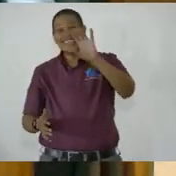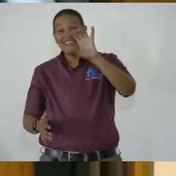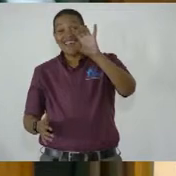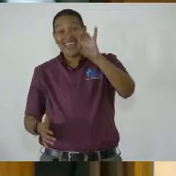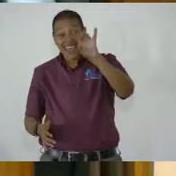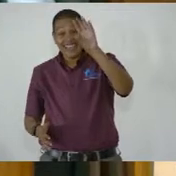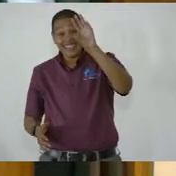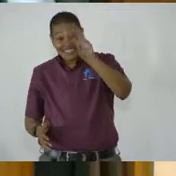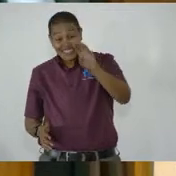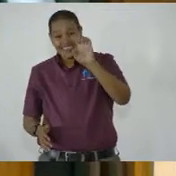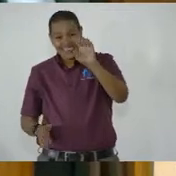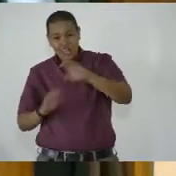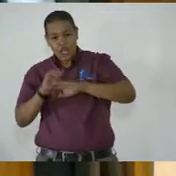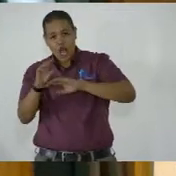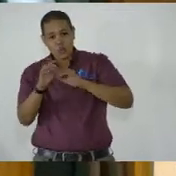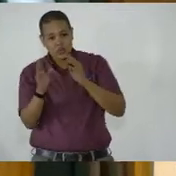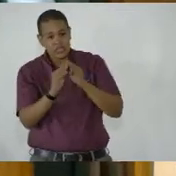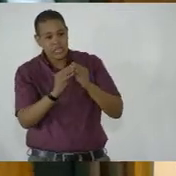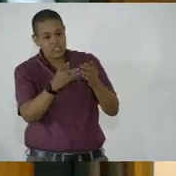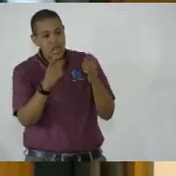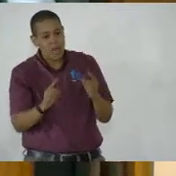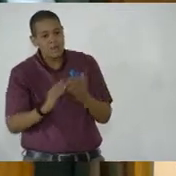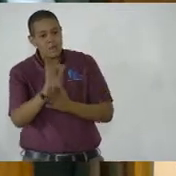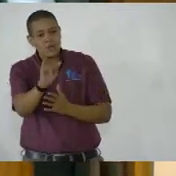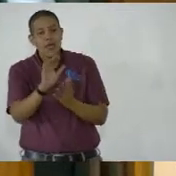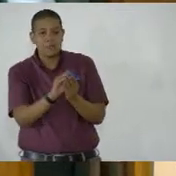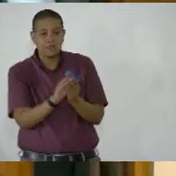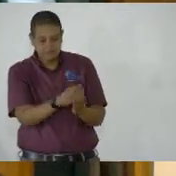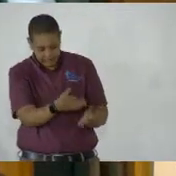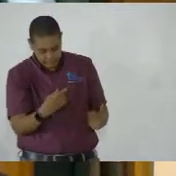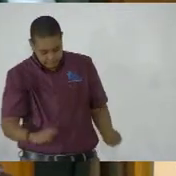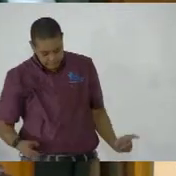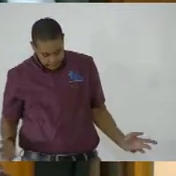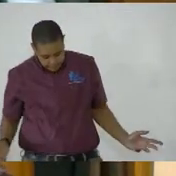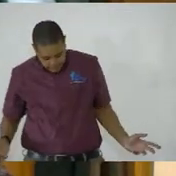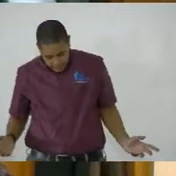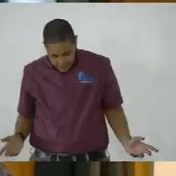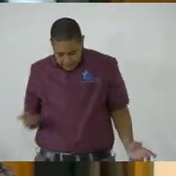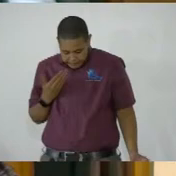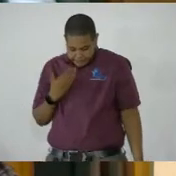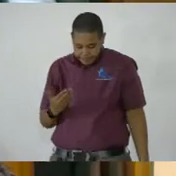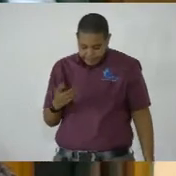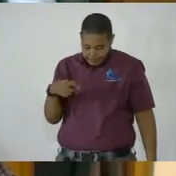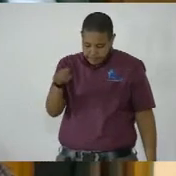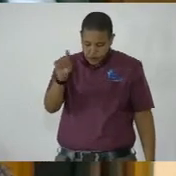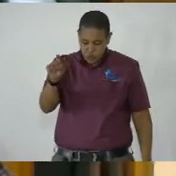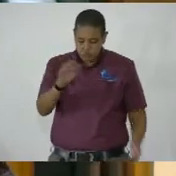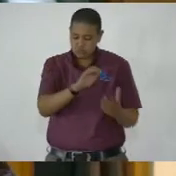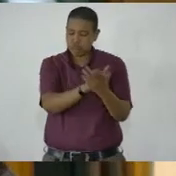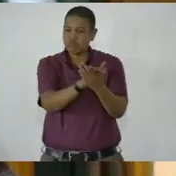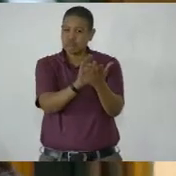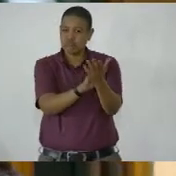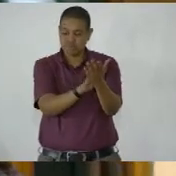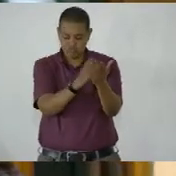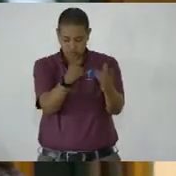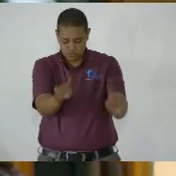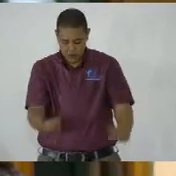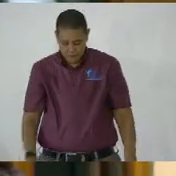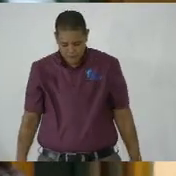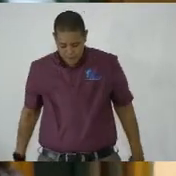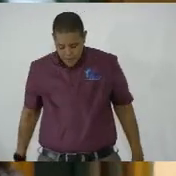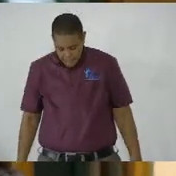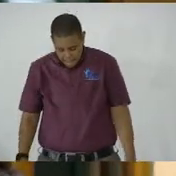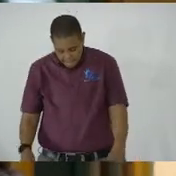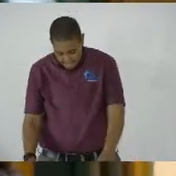9,786 e-counseling sessions through that medium. I think, Madam Speaker, they deserve commendation. Madam